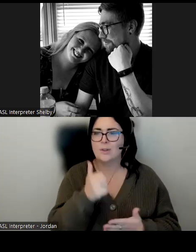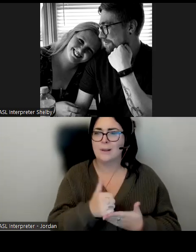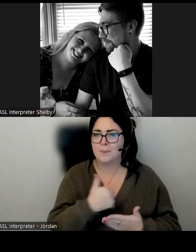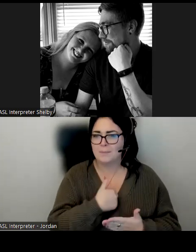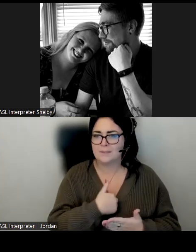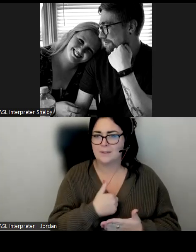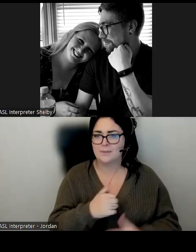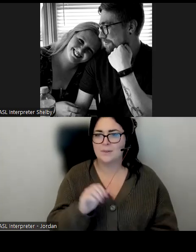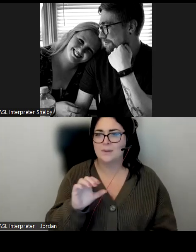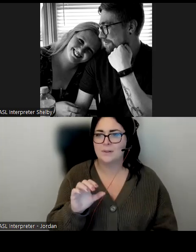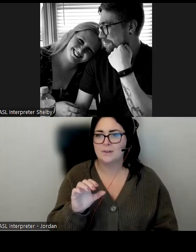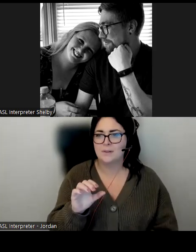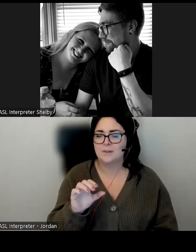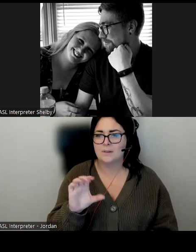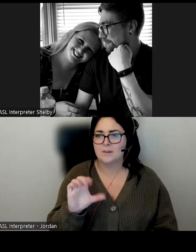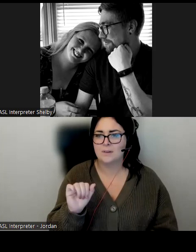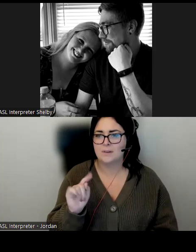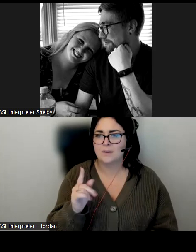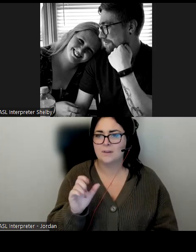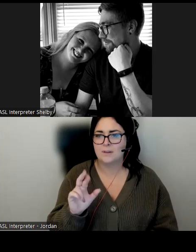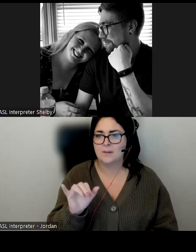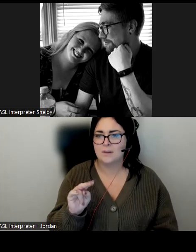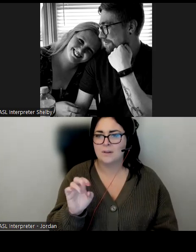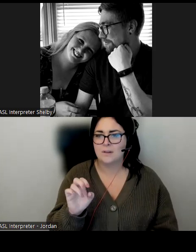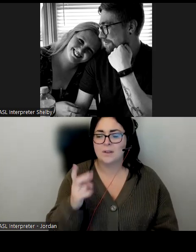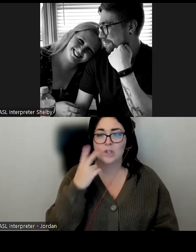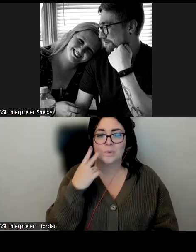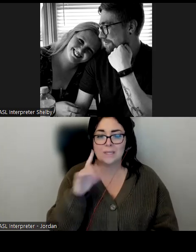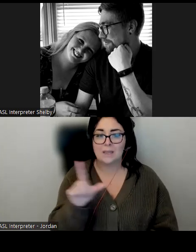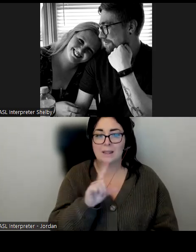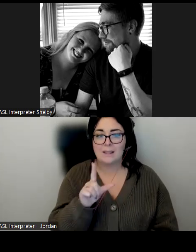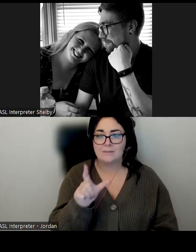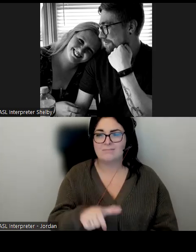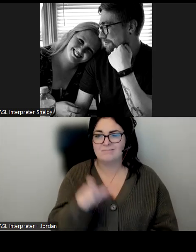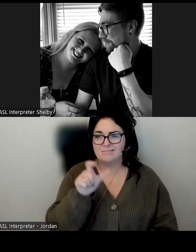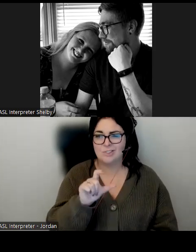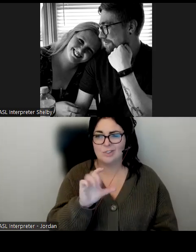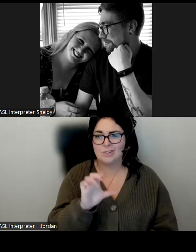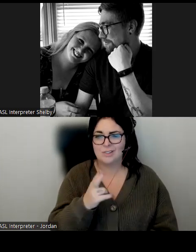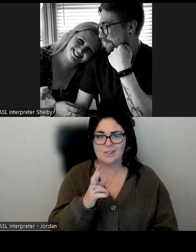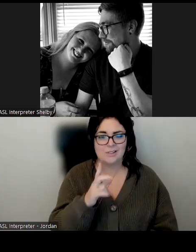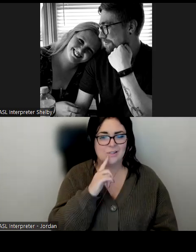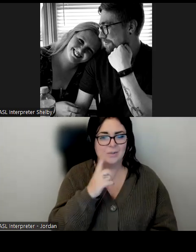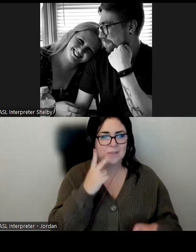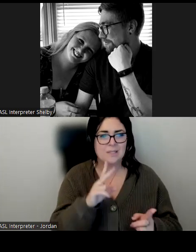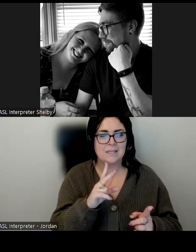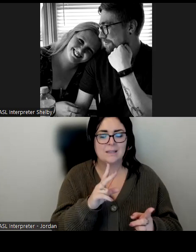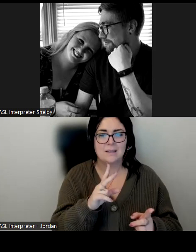Judy, Jenna's email is here on the left-hand side of the screen, grief and bereavement